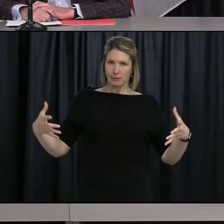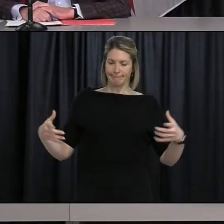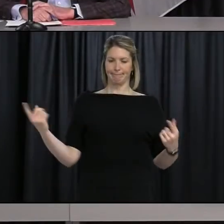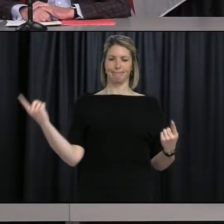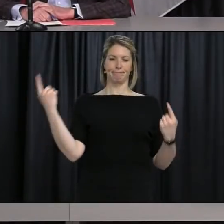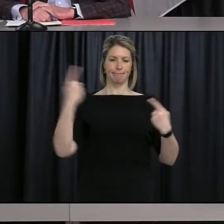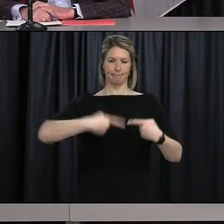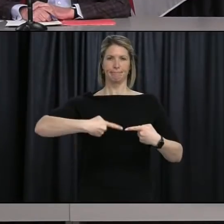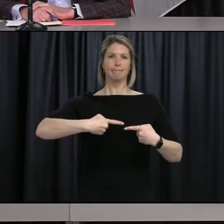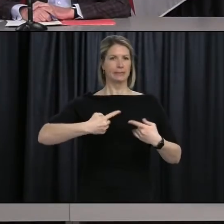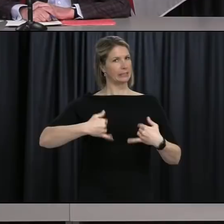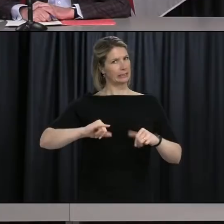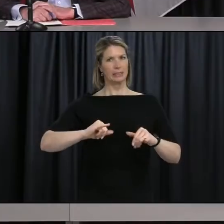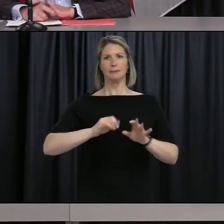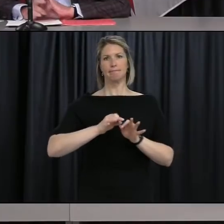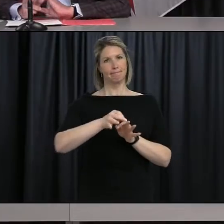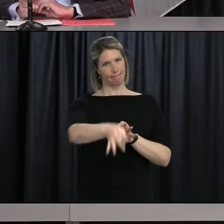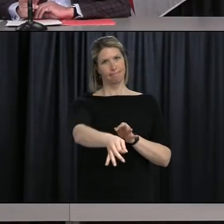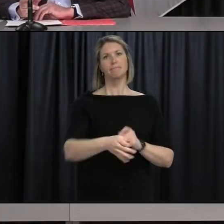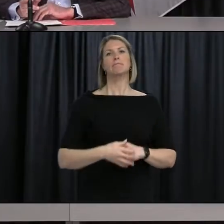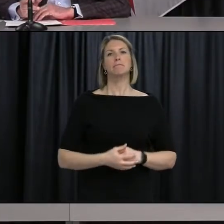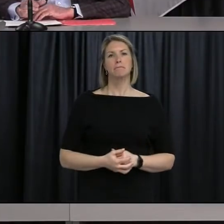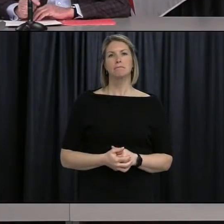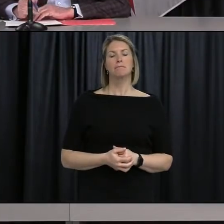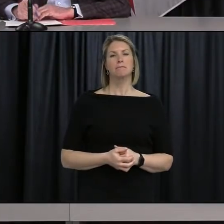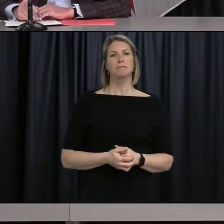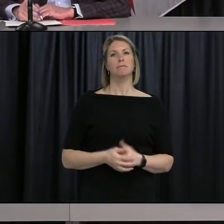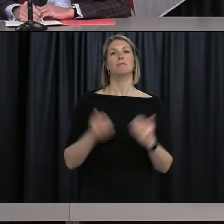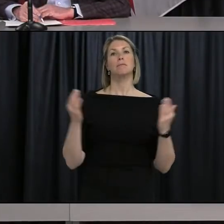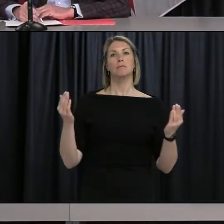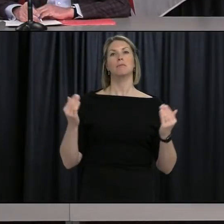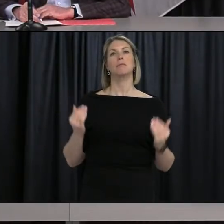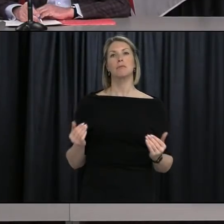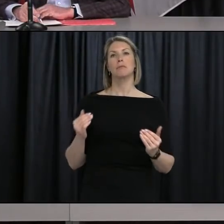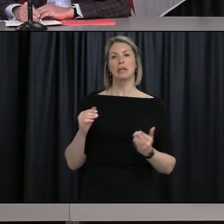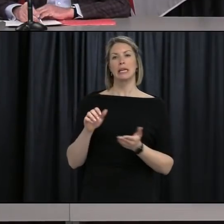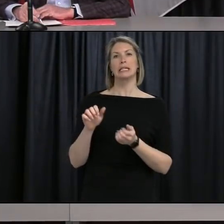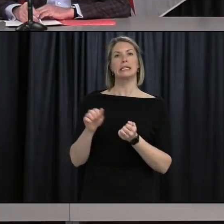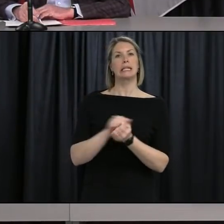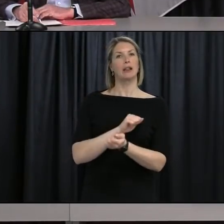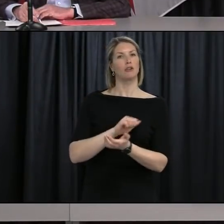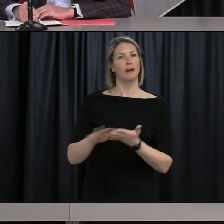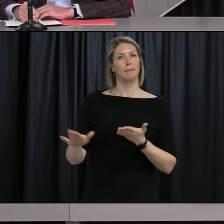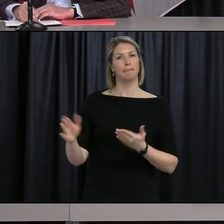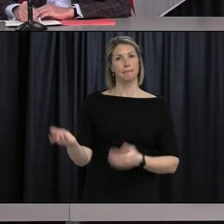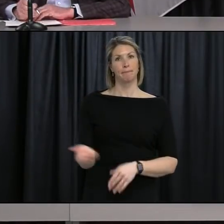Thank you. Our next questions are from Peter Jackson with The Telegram. Please go ahead.